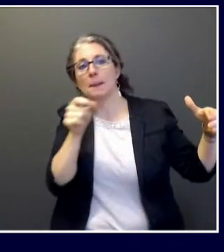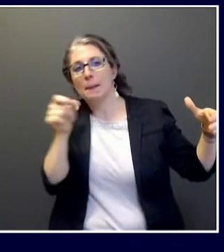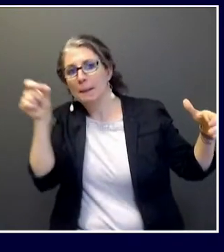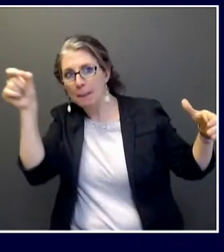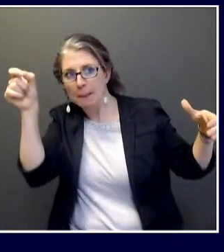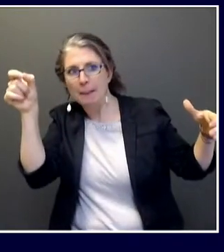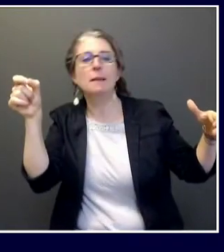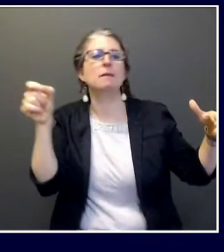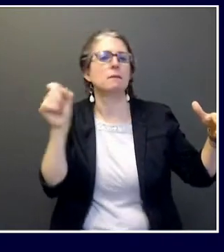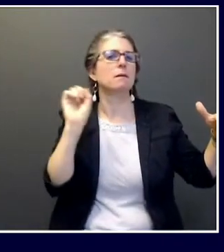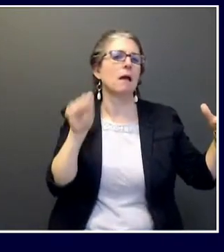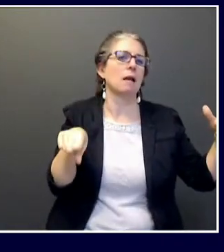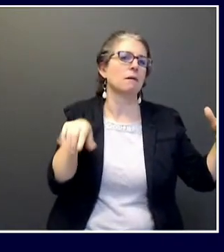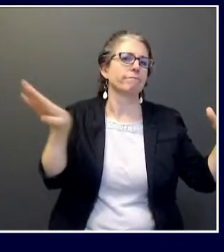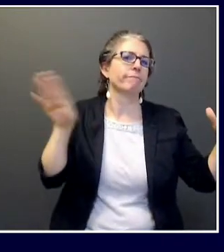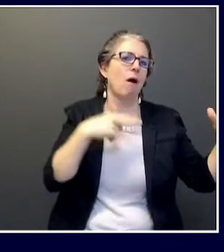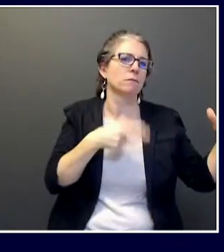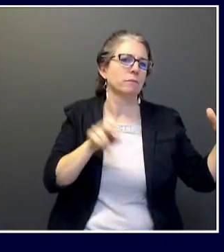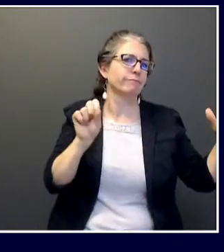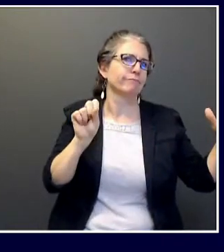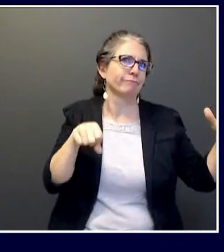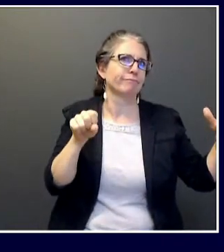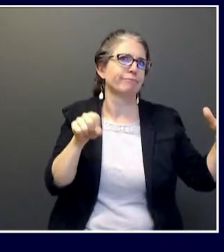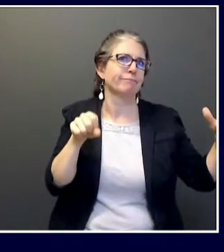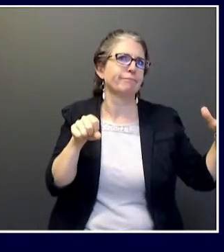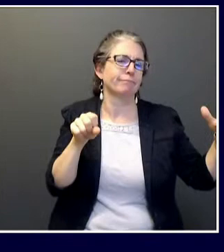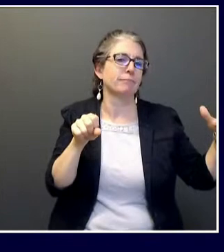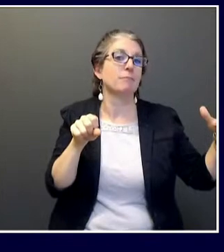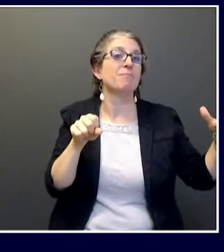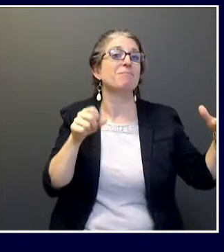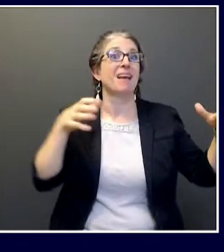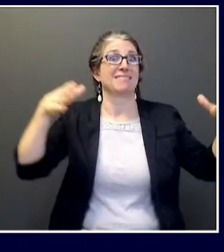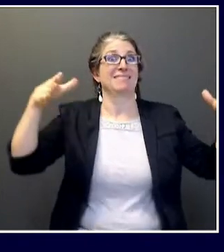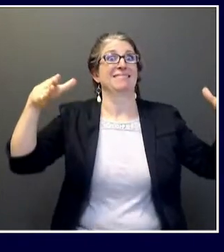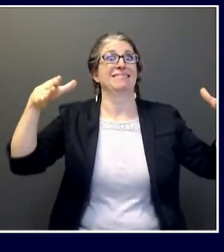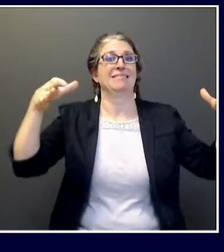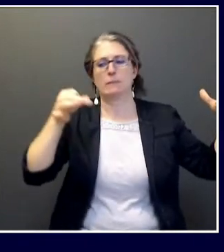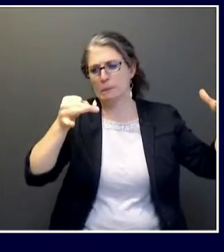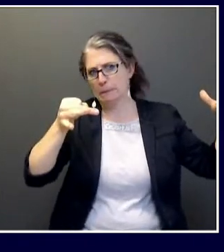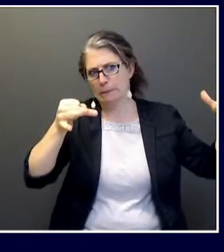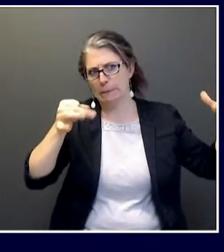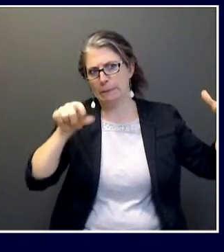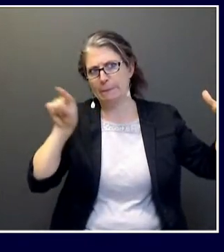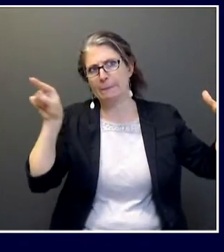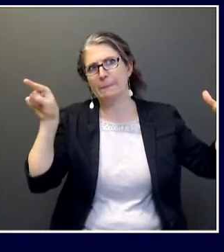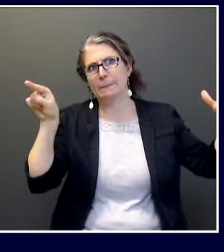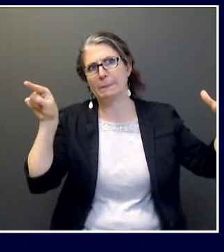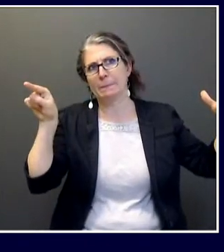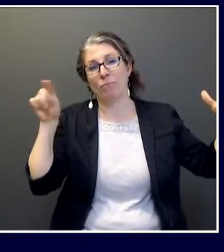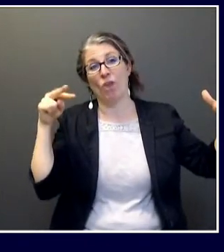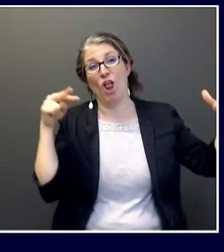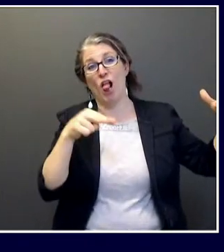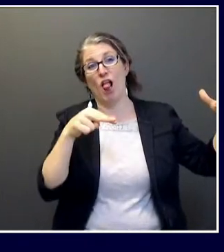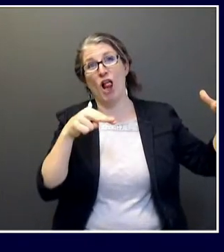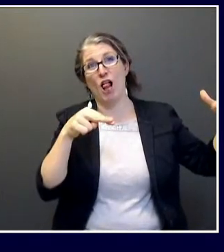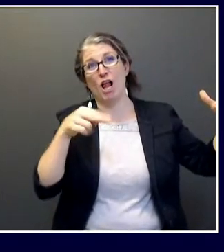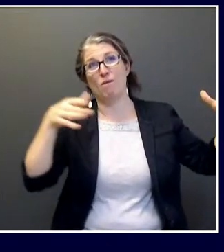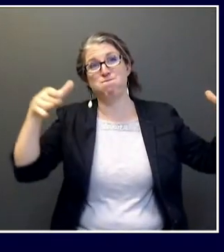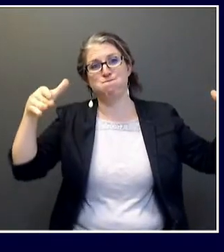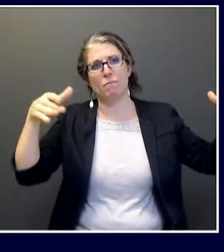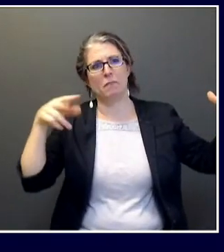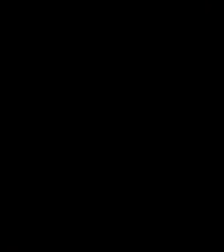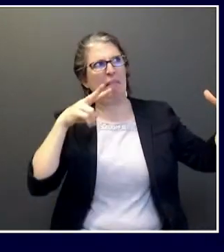like the percentage of people in Maine who are vaccinated, it'll appear as if it's a growing problem. But the real question here is, what's the